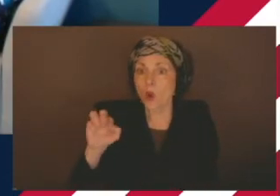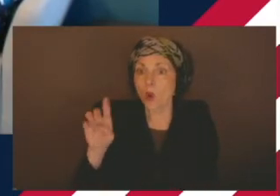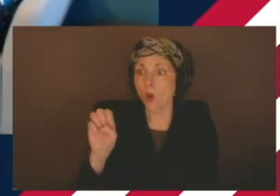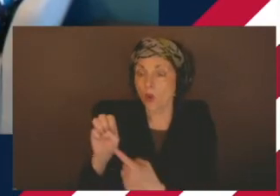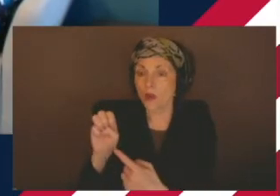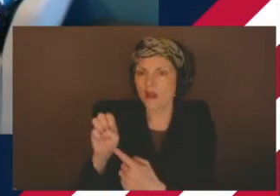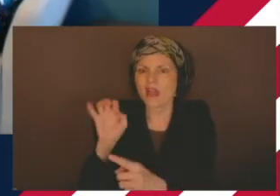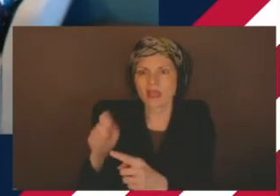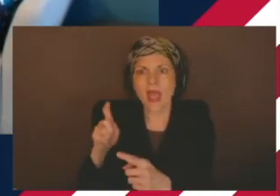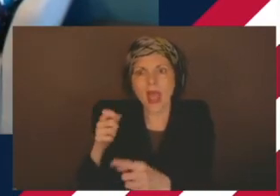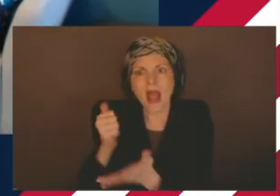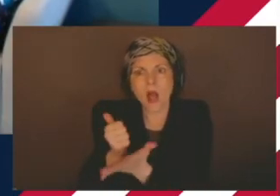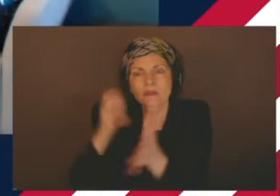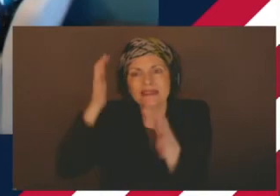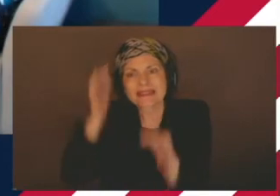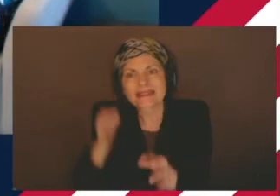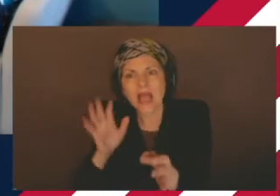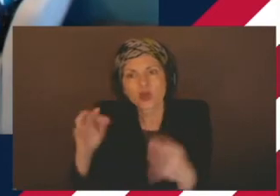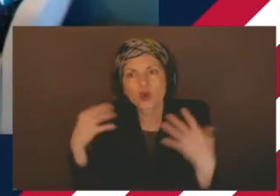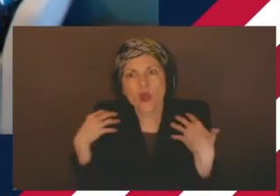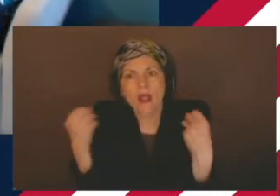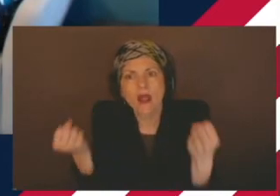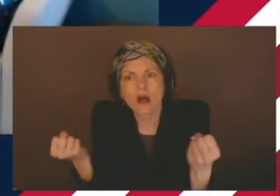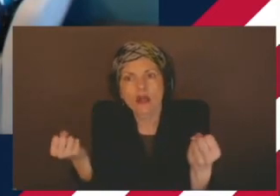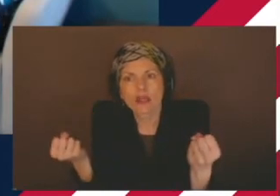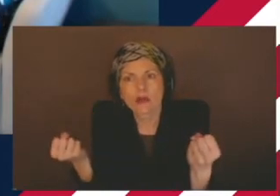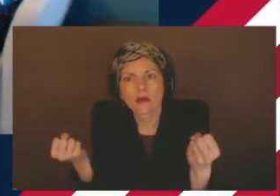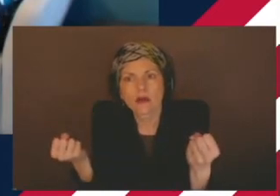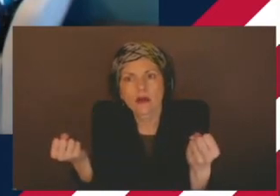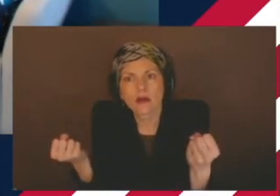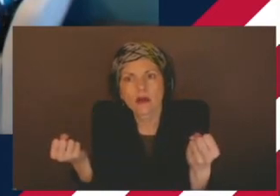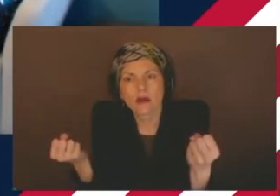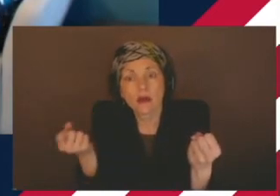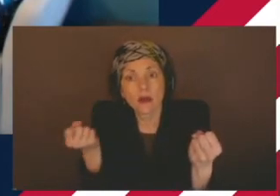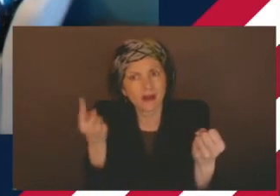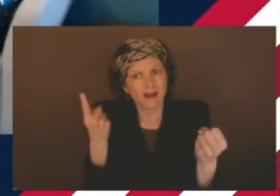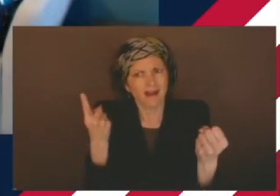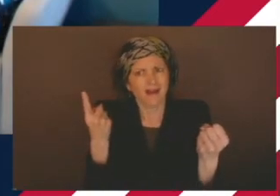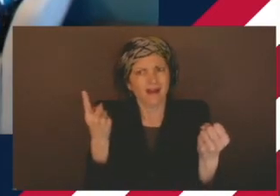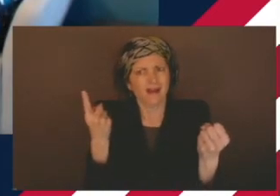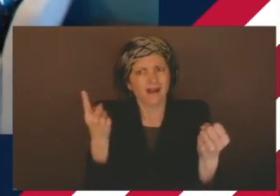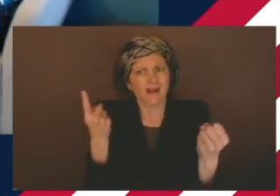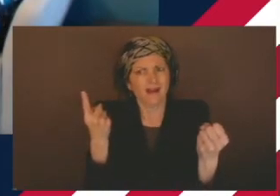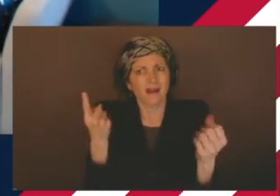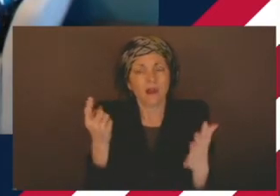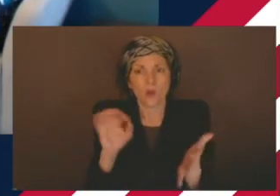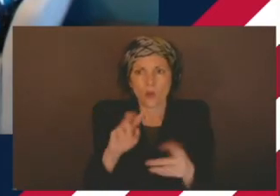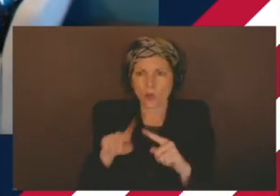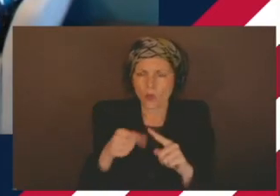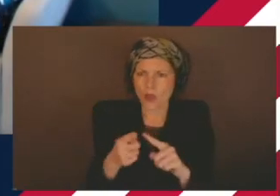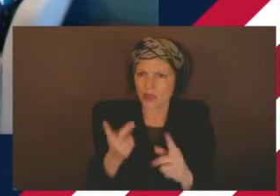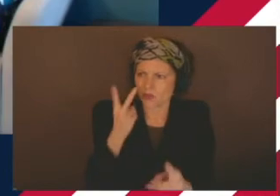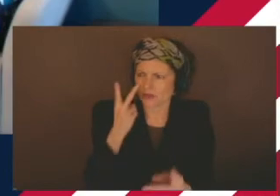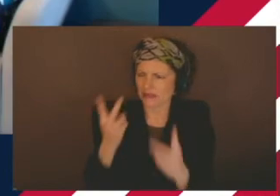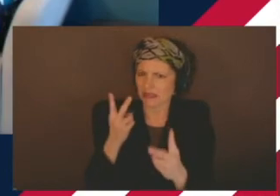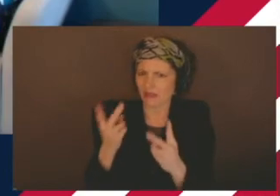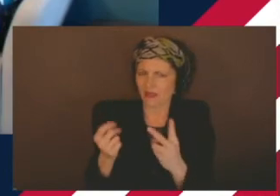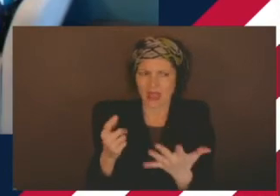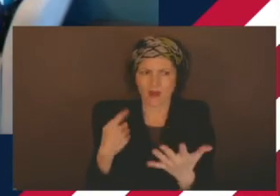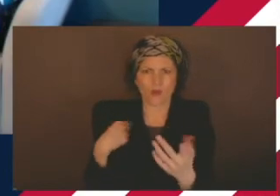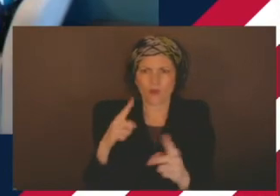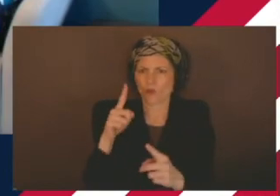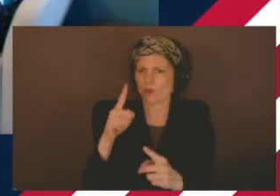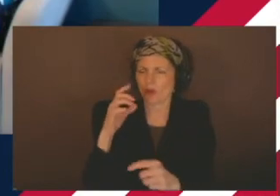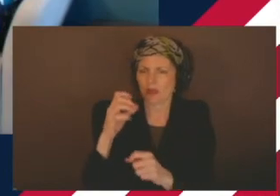genetic code. When you look at our residential and lending patterns, we are a century behind where we need to be.